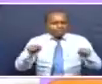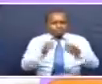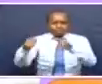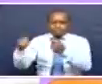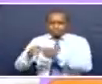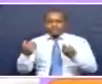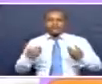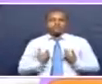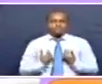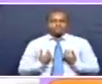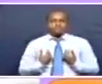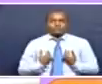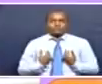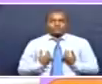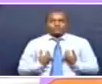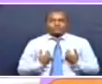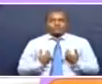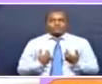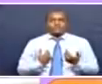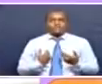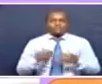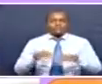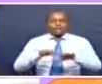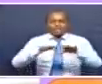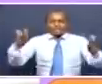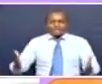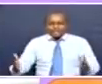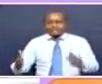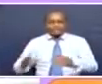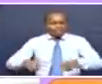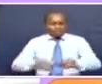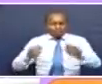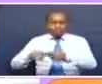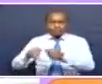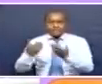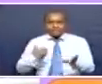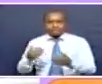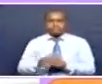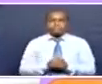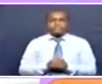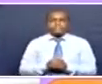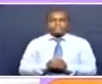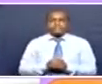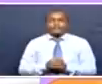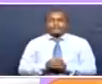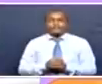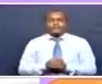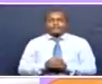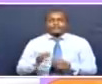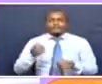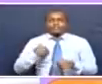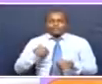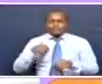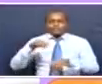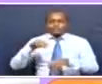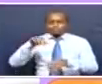alone small issues like the record that you would find in the office. I switched on my PC in the office